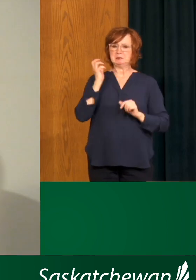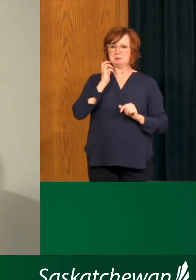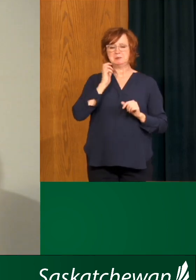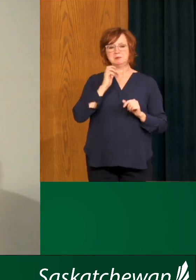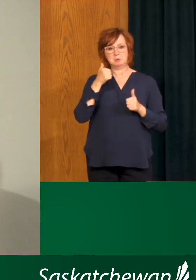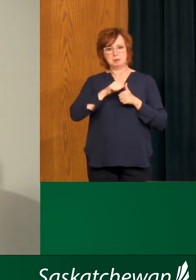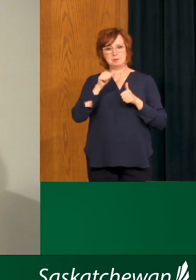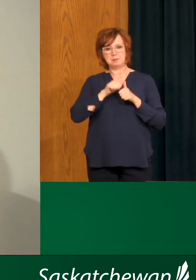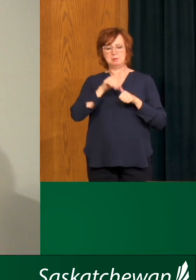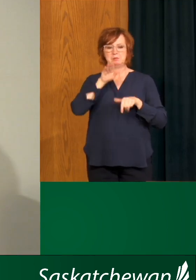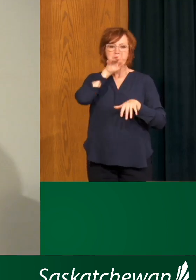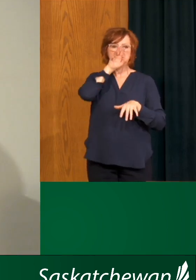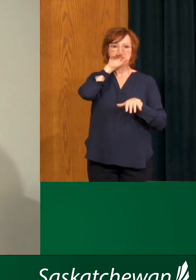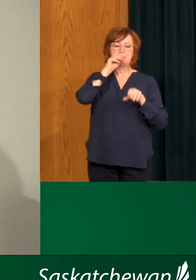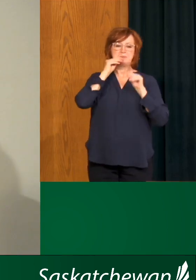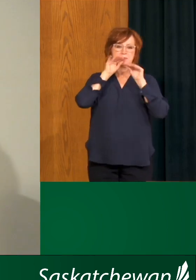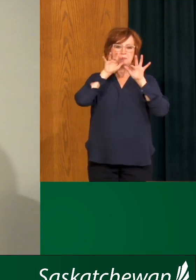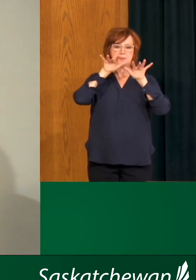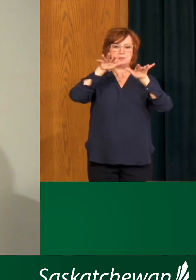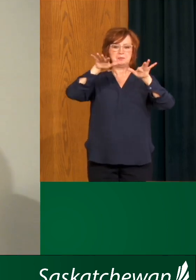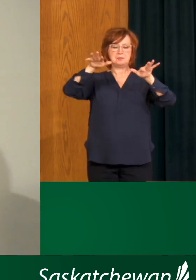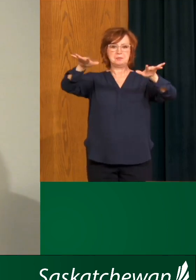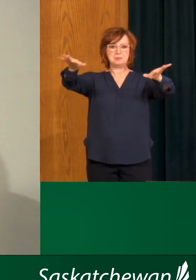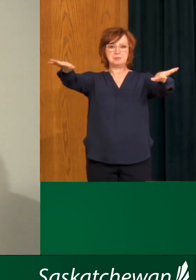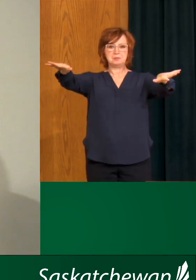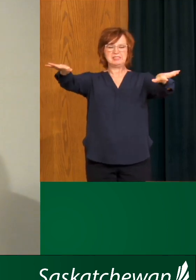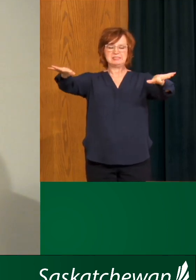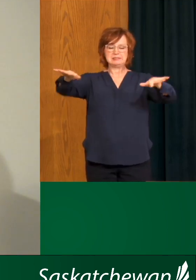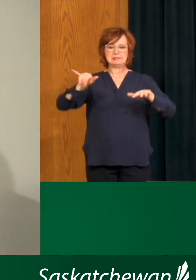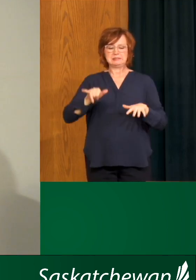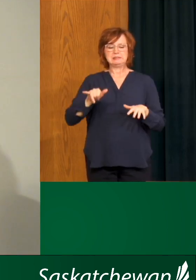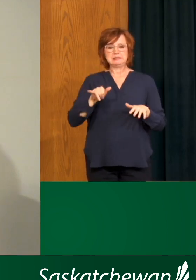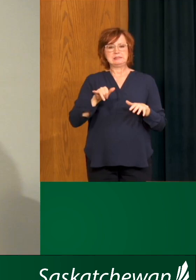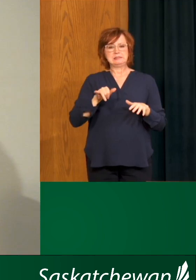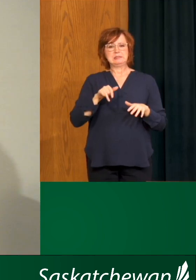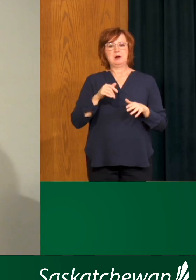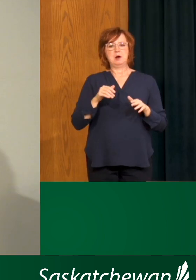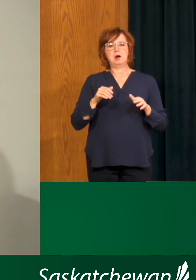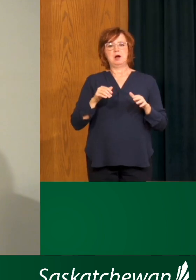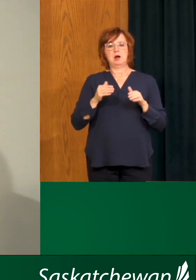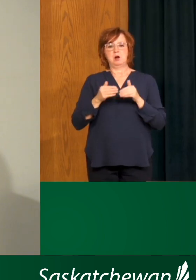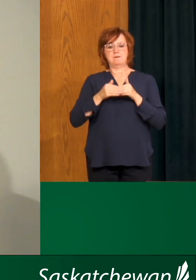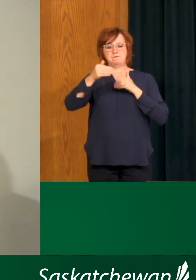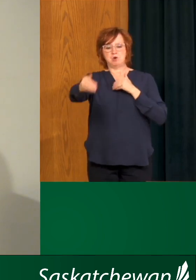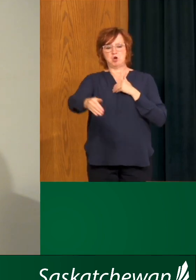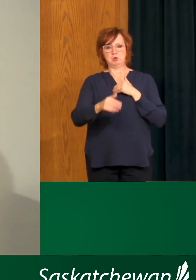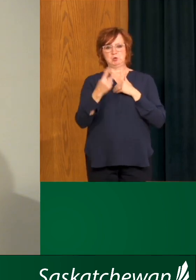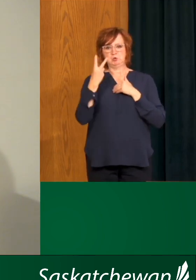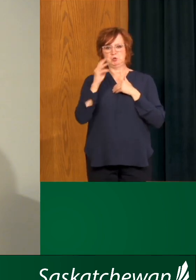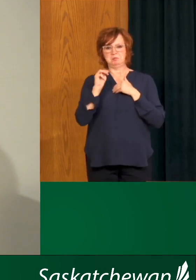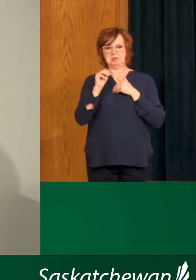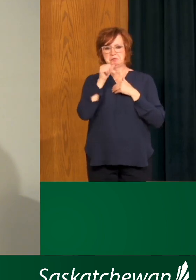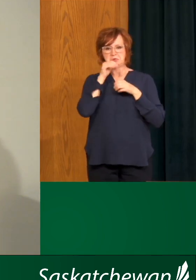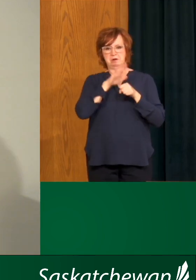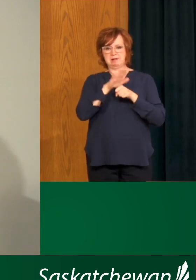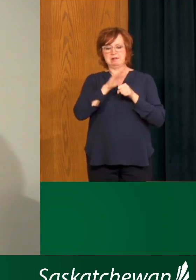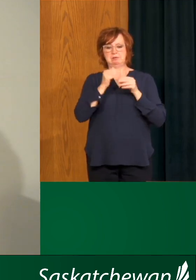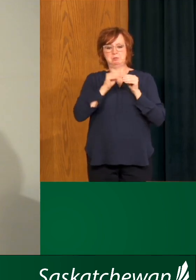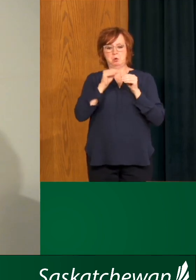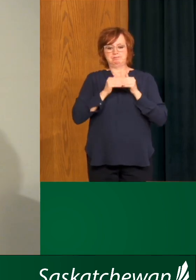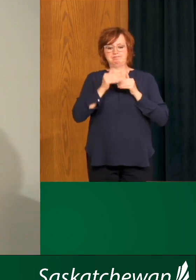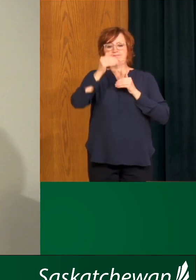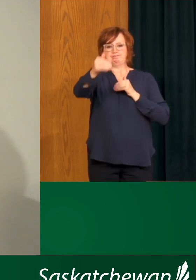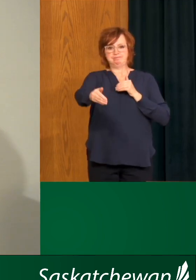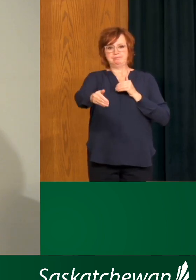meters away, maybe 3 meters or more. Same applies to wind instruments. That the evidence is there that if you're playing a wind instrument, a